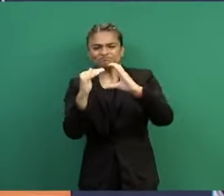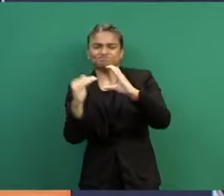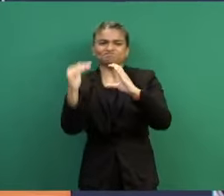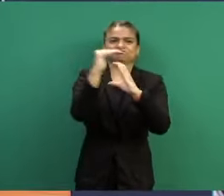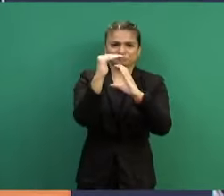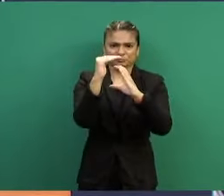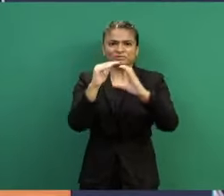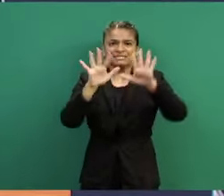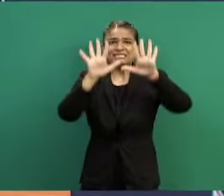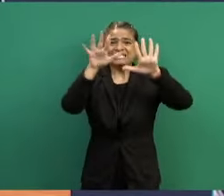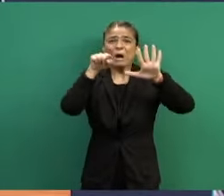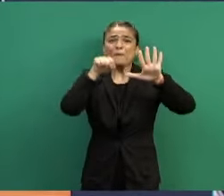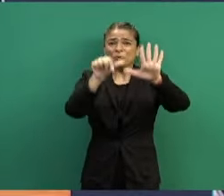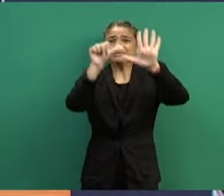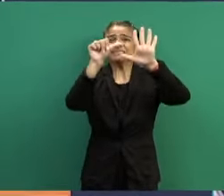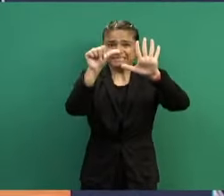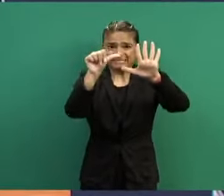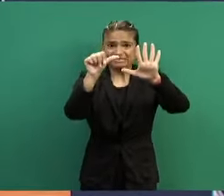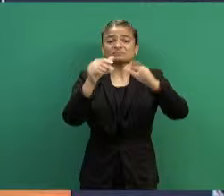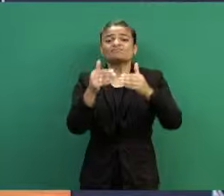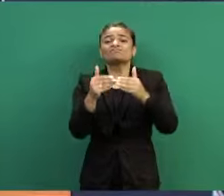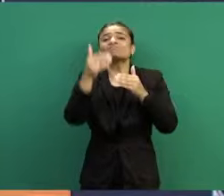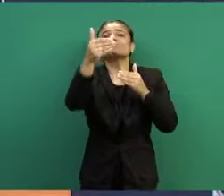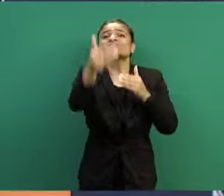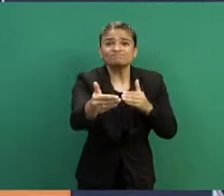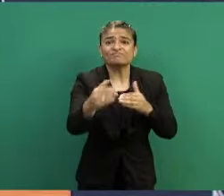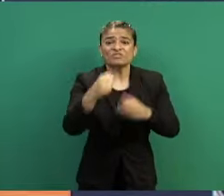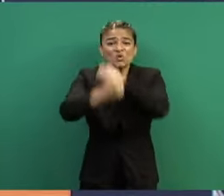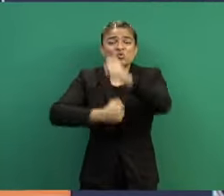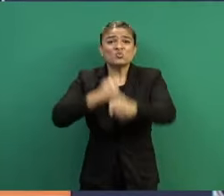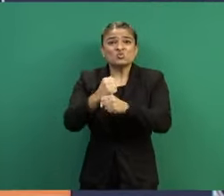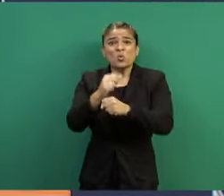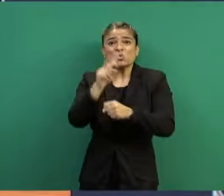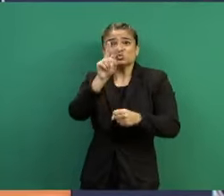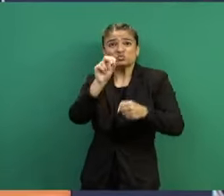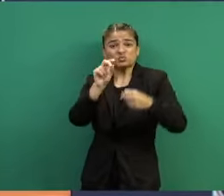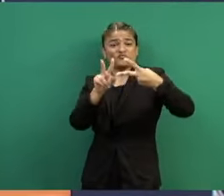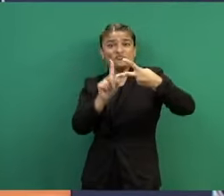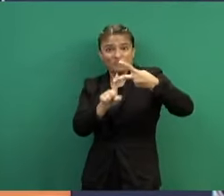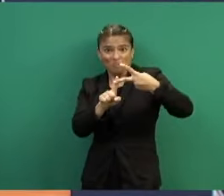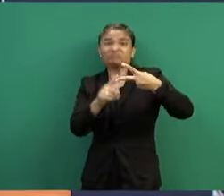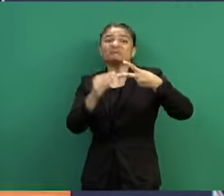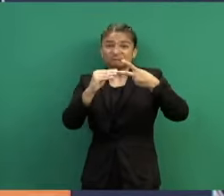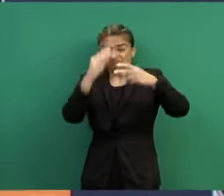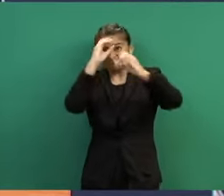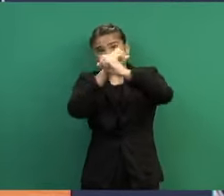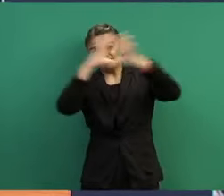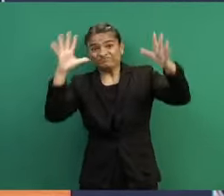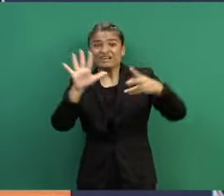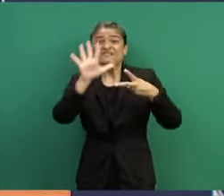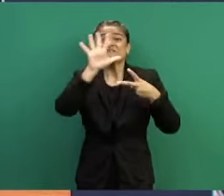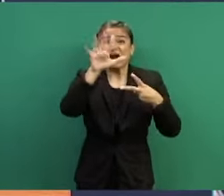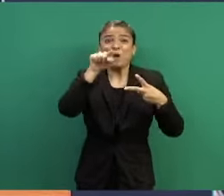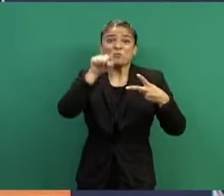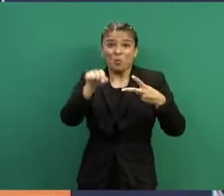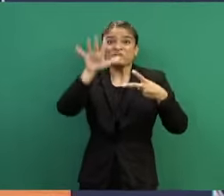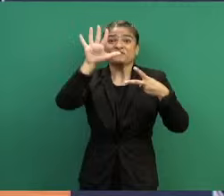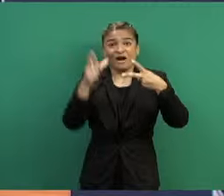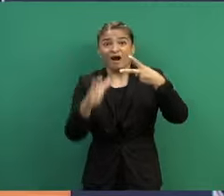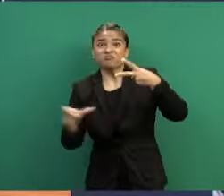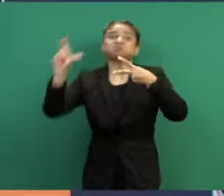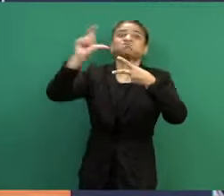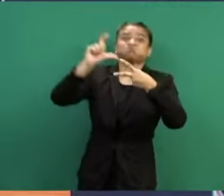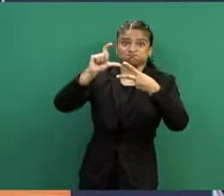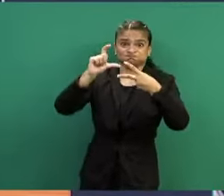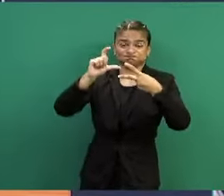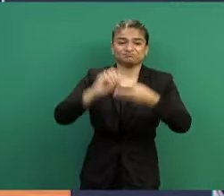for 2024 is slightly higher at 5.5%. Better monthly outcomes